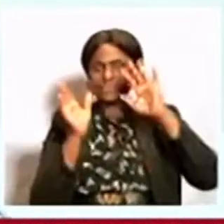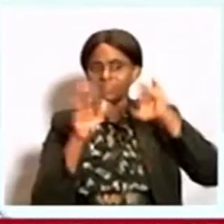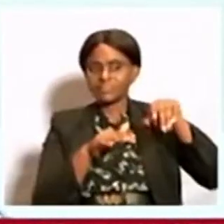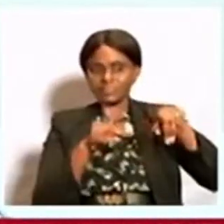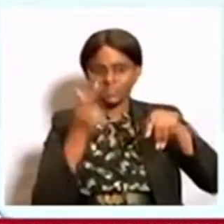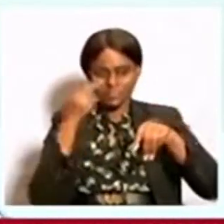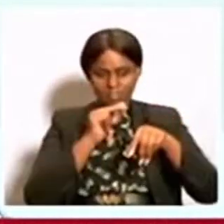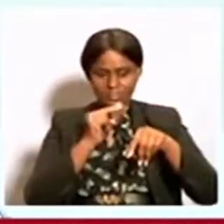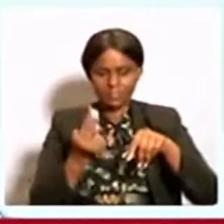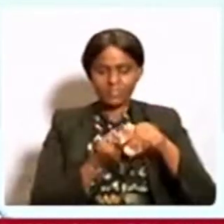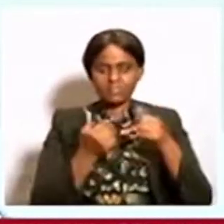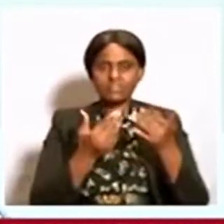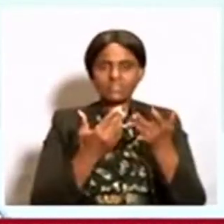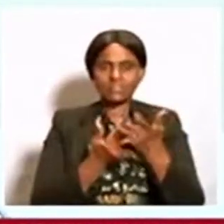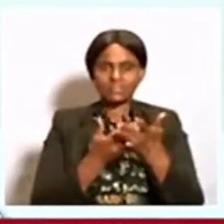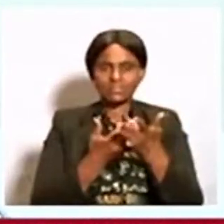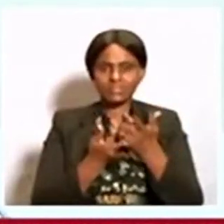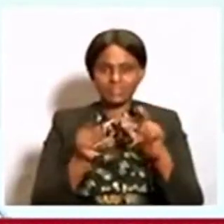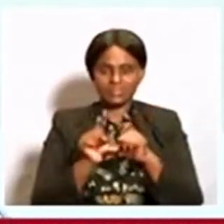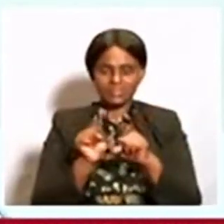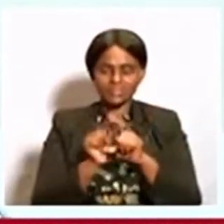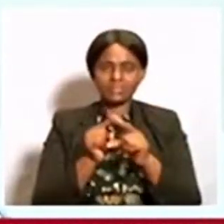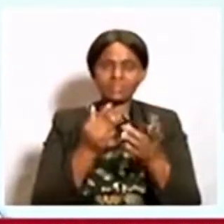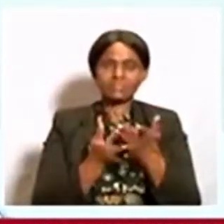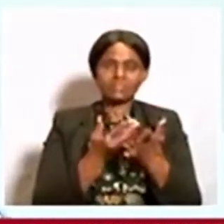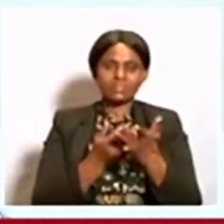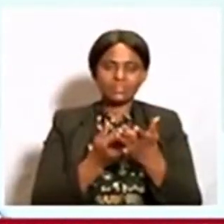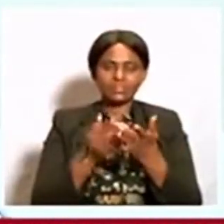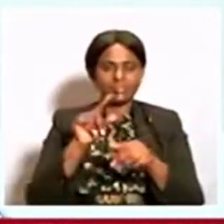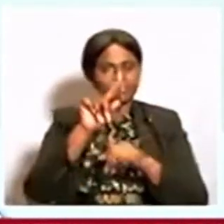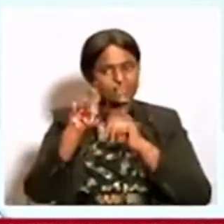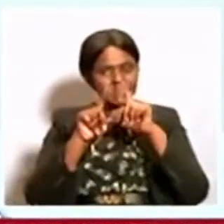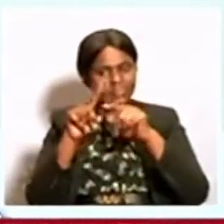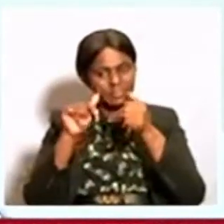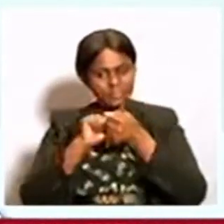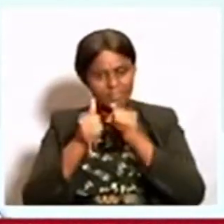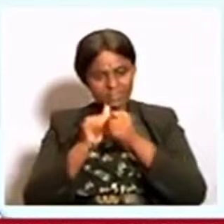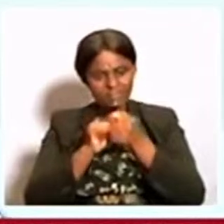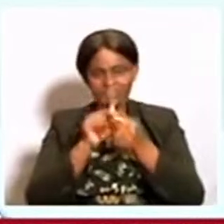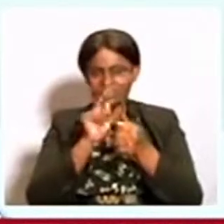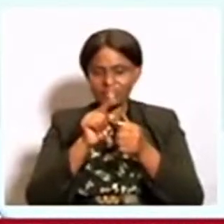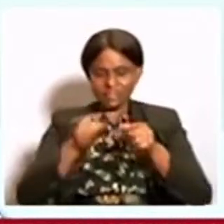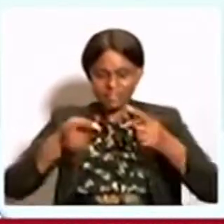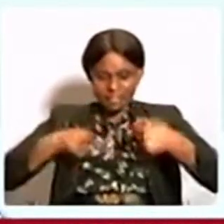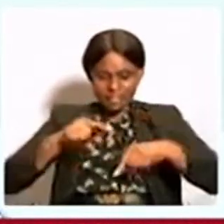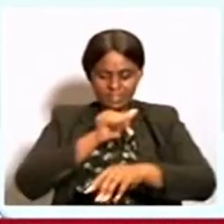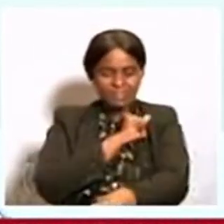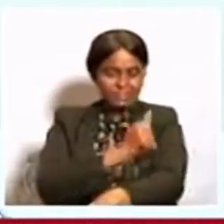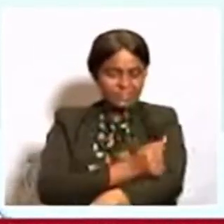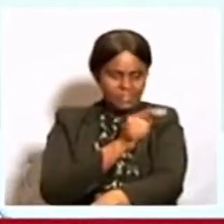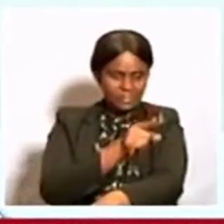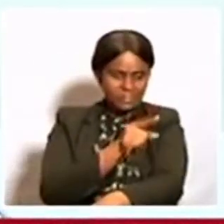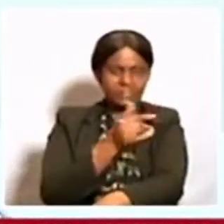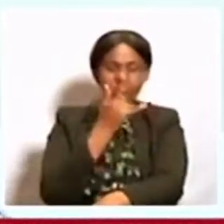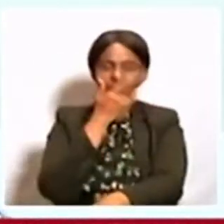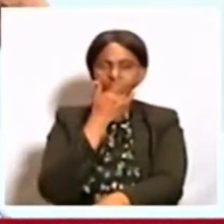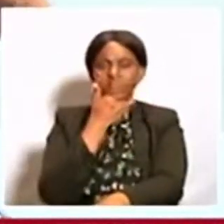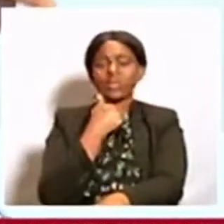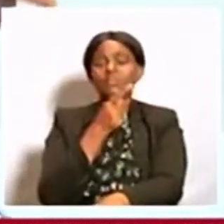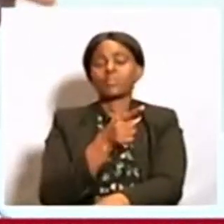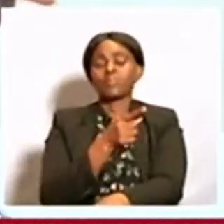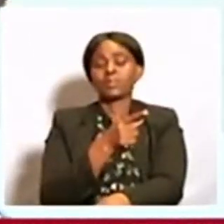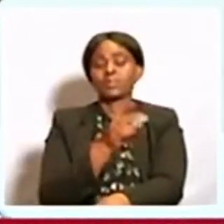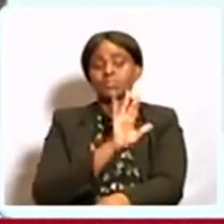to us, if it comes here as a query, it means that particular local authority is guilty of